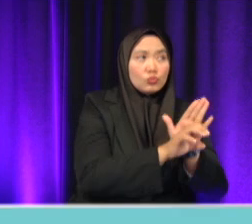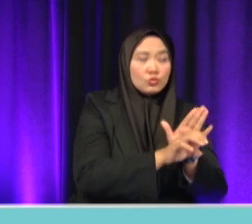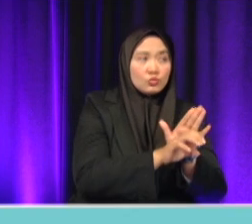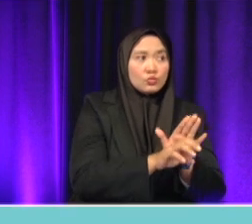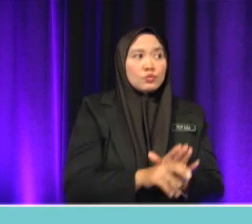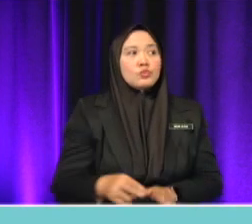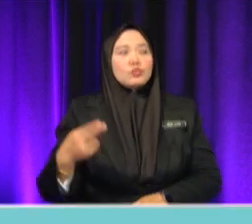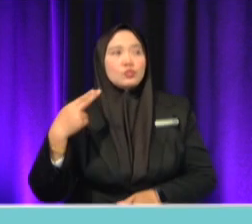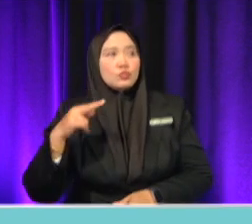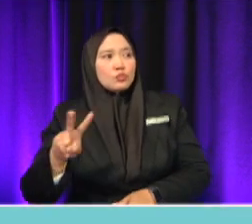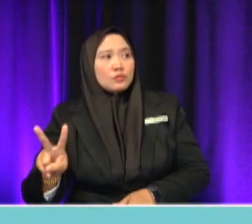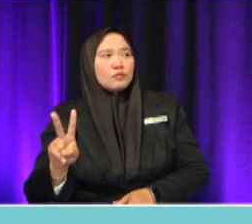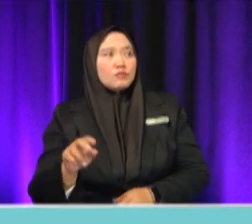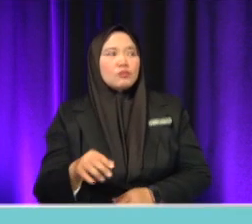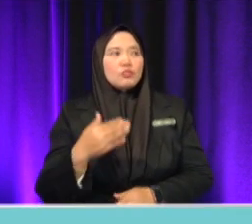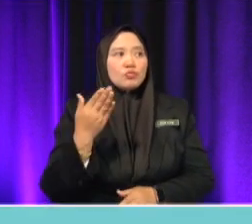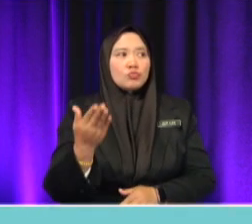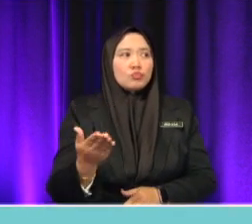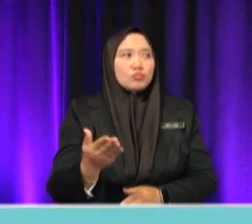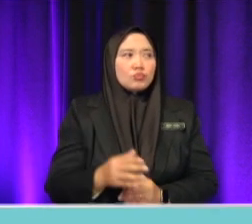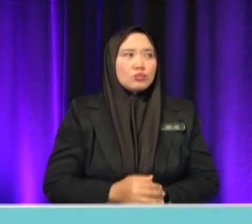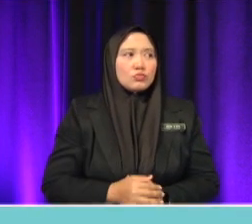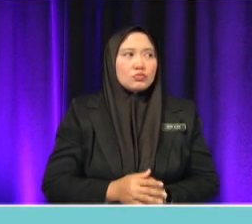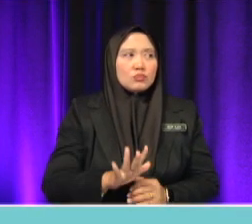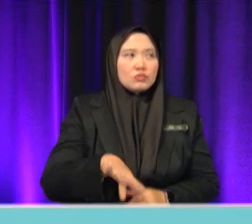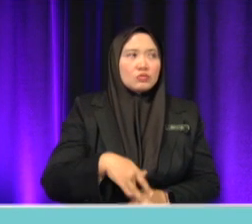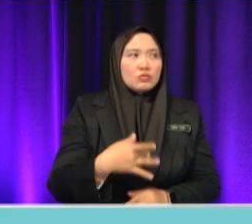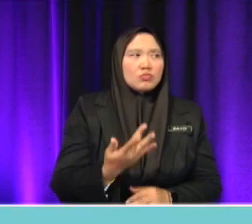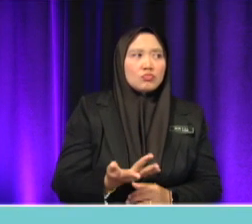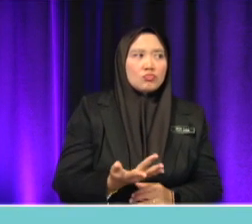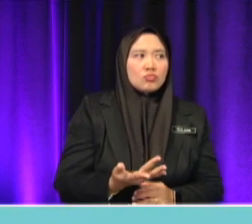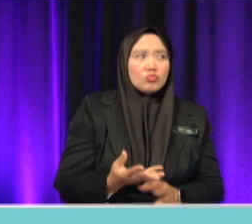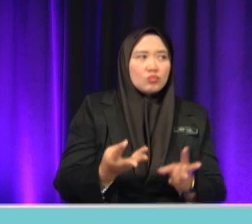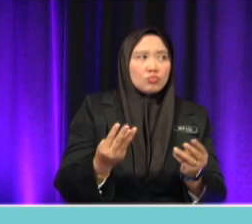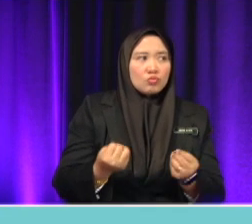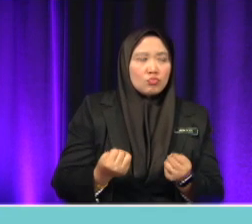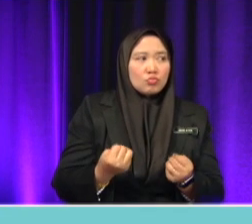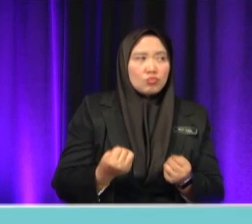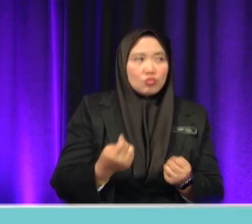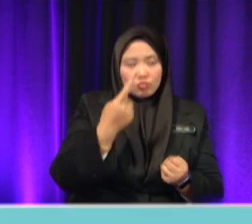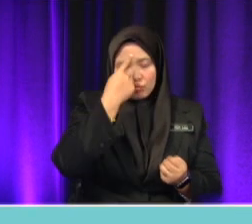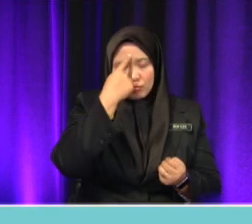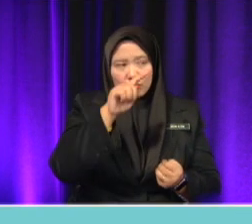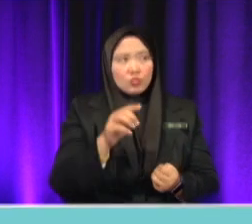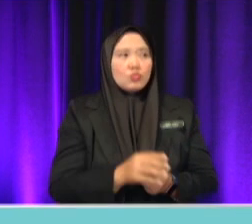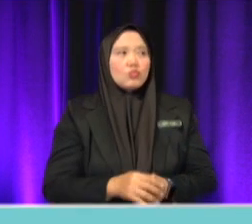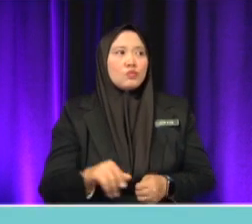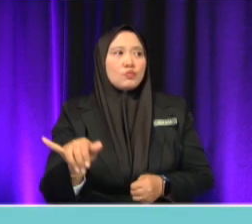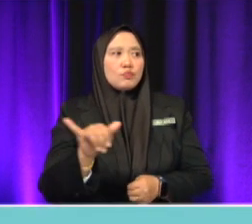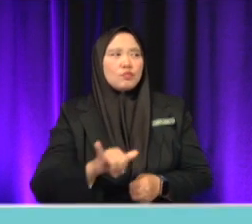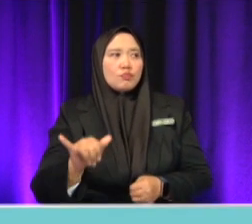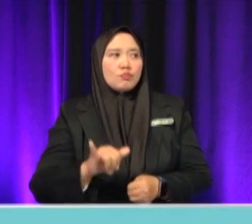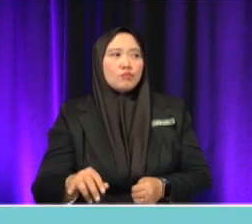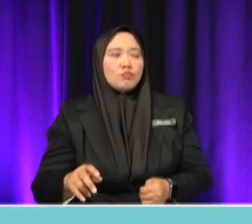The second, read their stories and perhaps you too can be inspired. So now you are more encouraged to do something. And if you look at